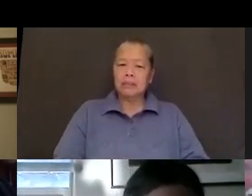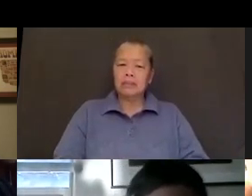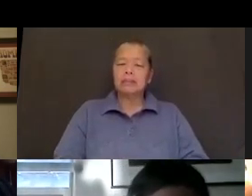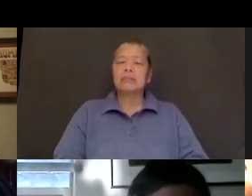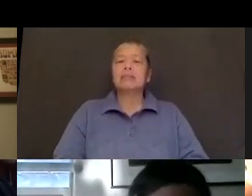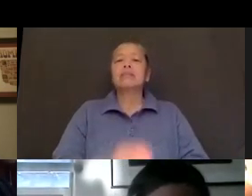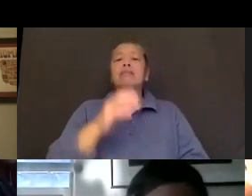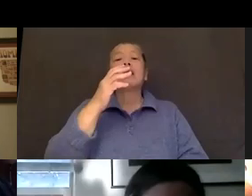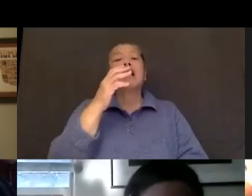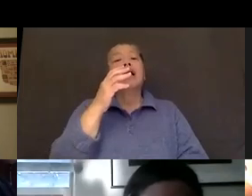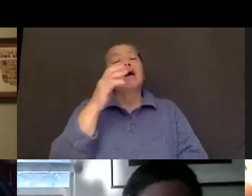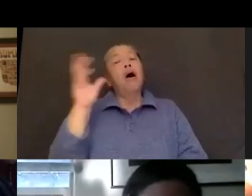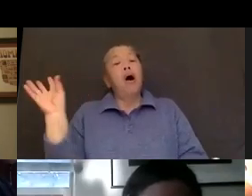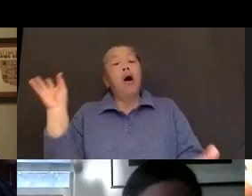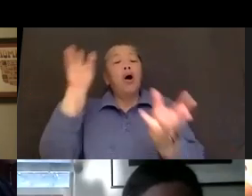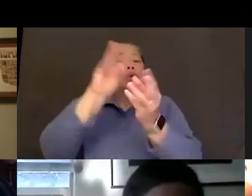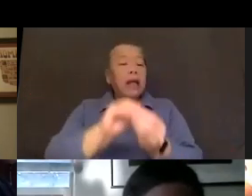In all, we've had